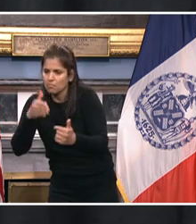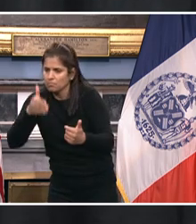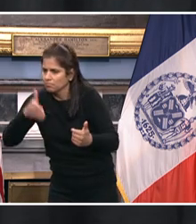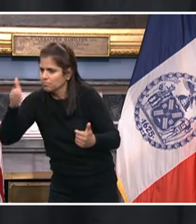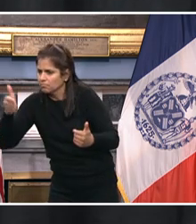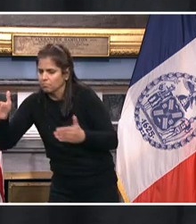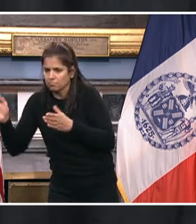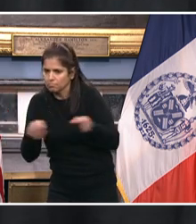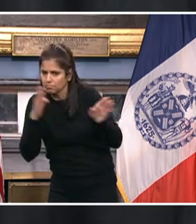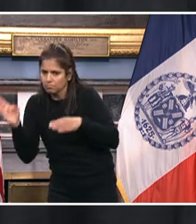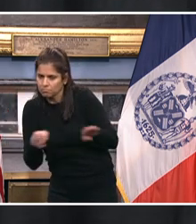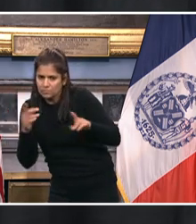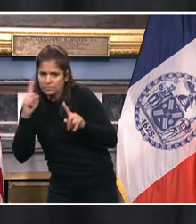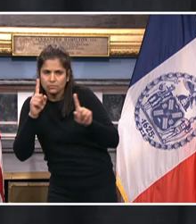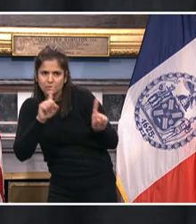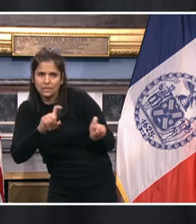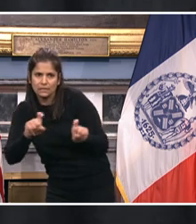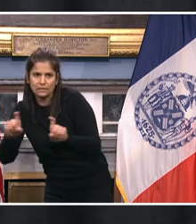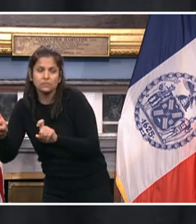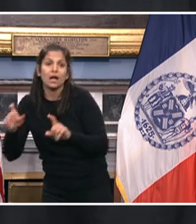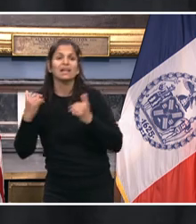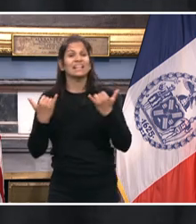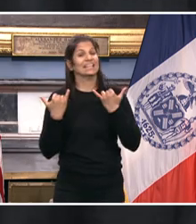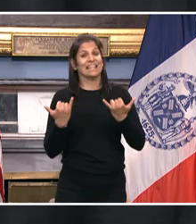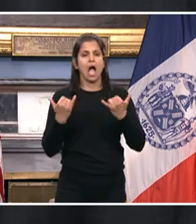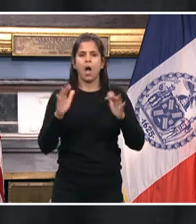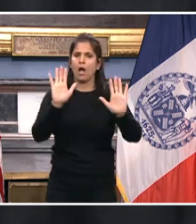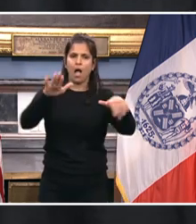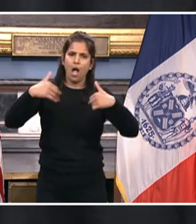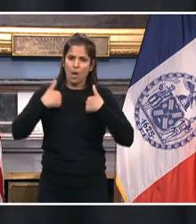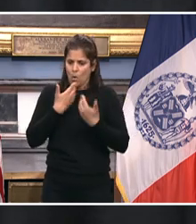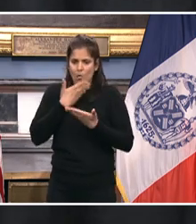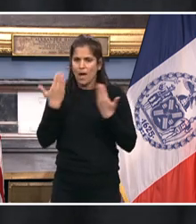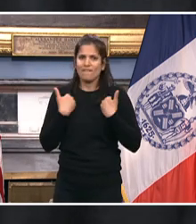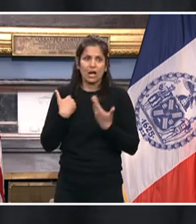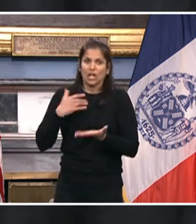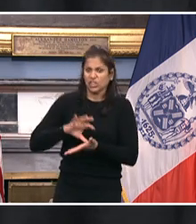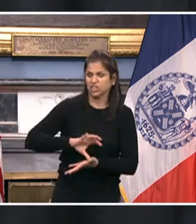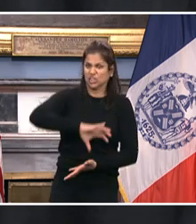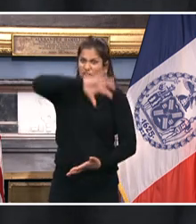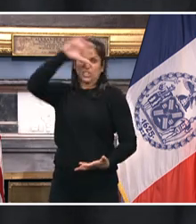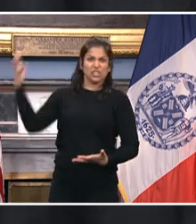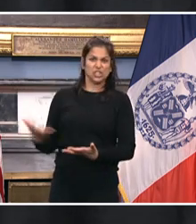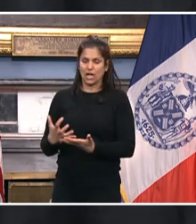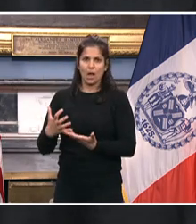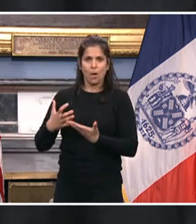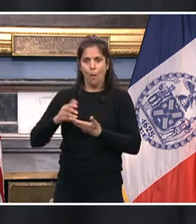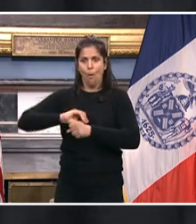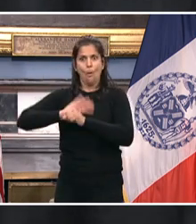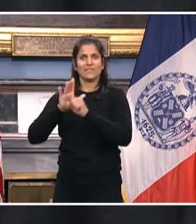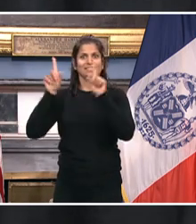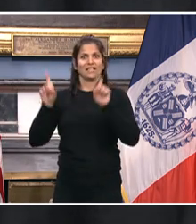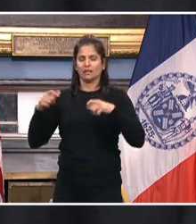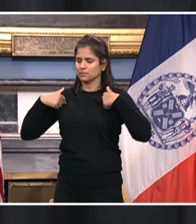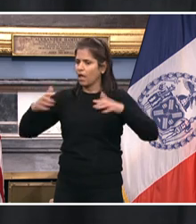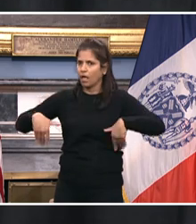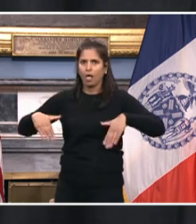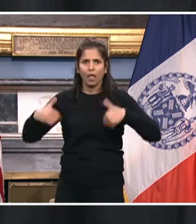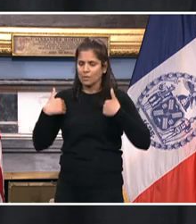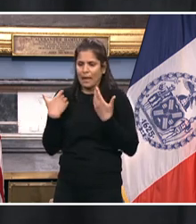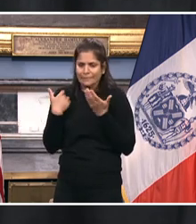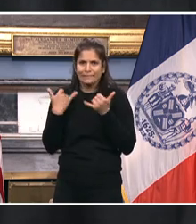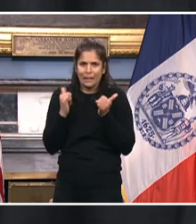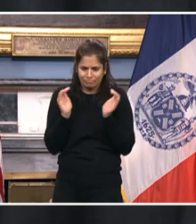next phase. And then really what we'd like is universal capacity, meaning that anyone who needed a test at any time could get it,